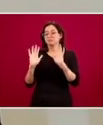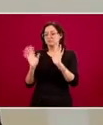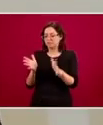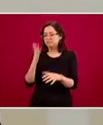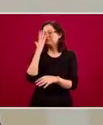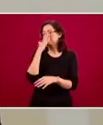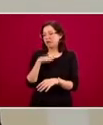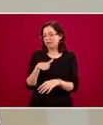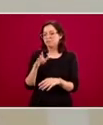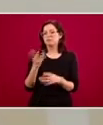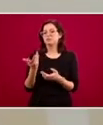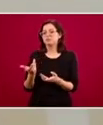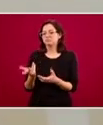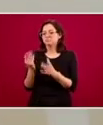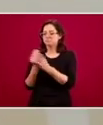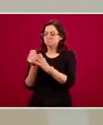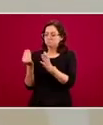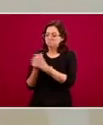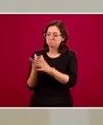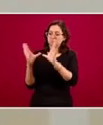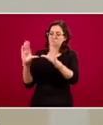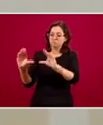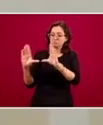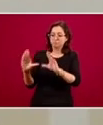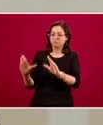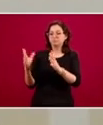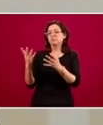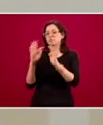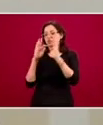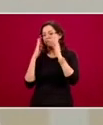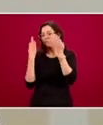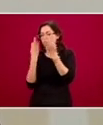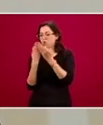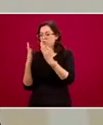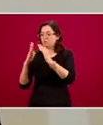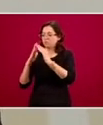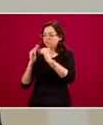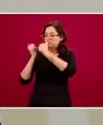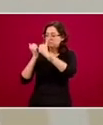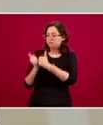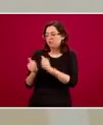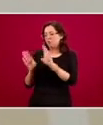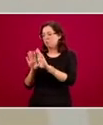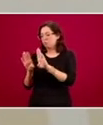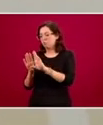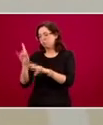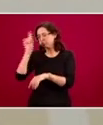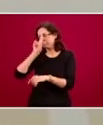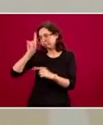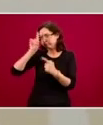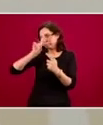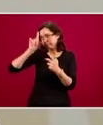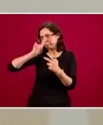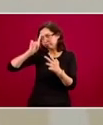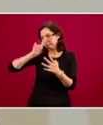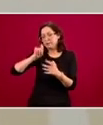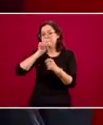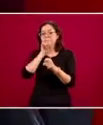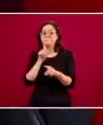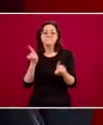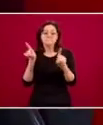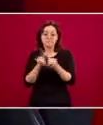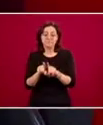with autism, their parents and their relatives have been trained and have been oriented